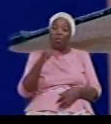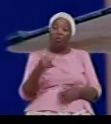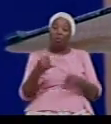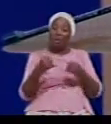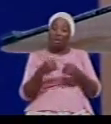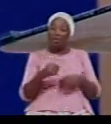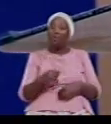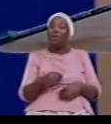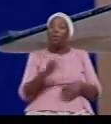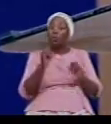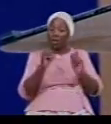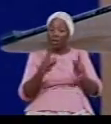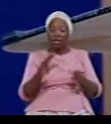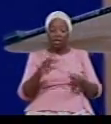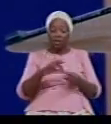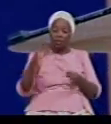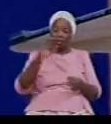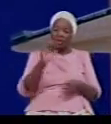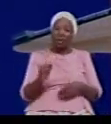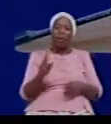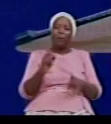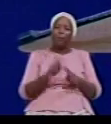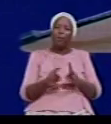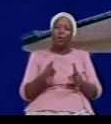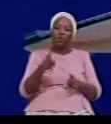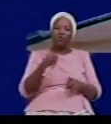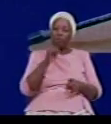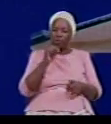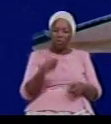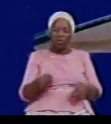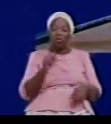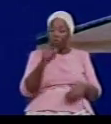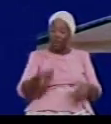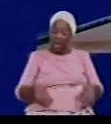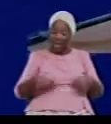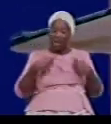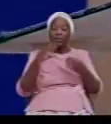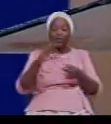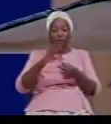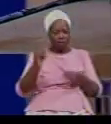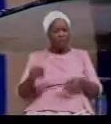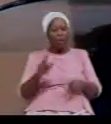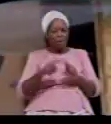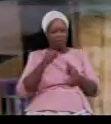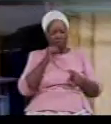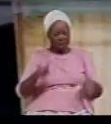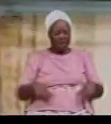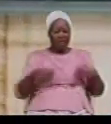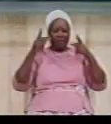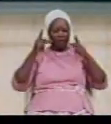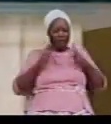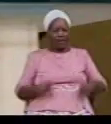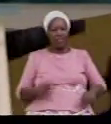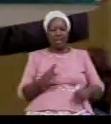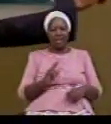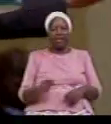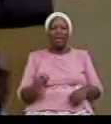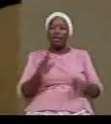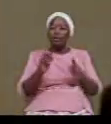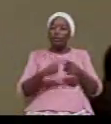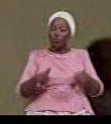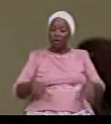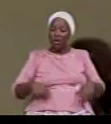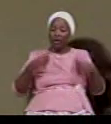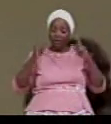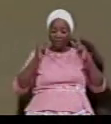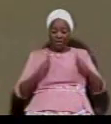spiritually, but you will not live physically. To live physically, you take the food